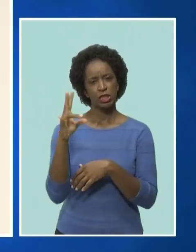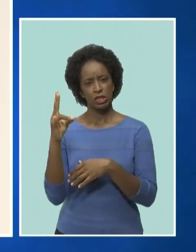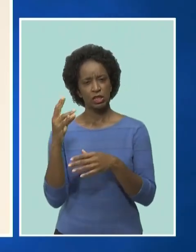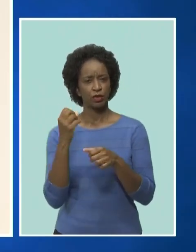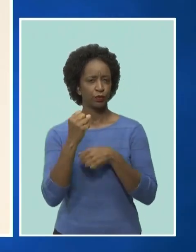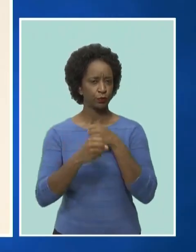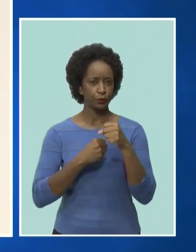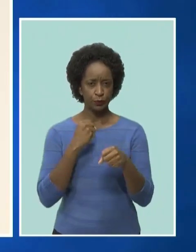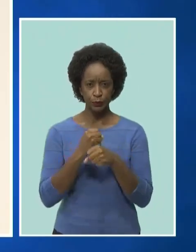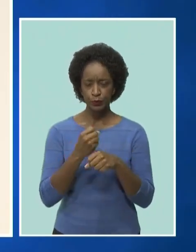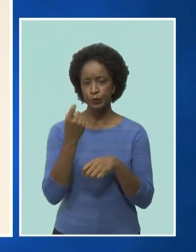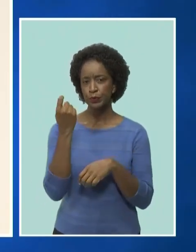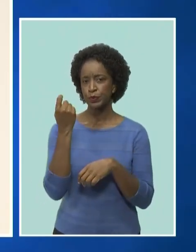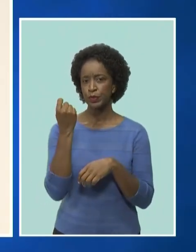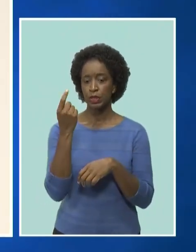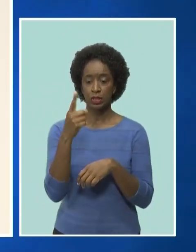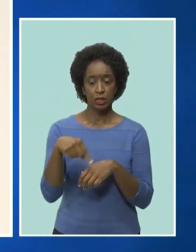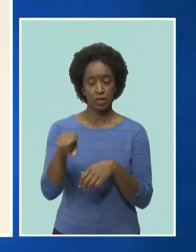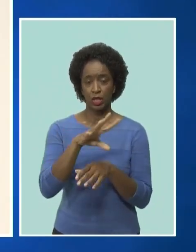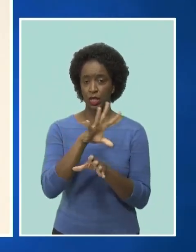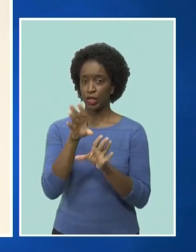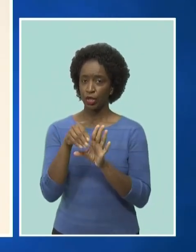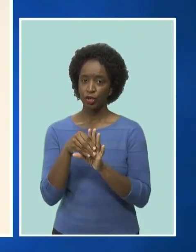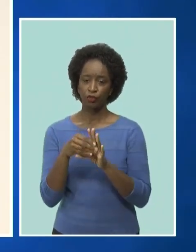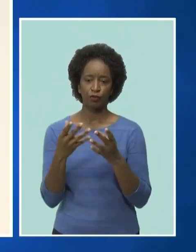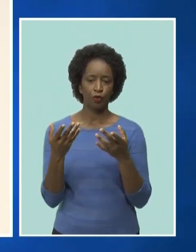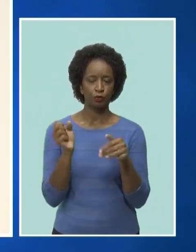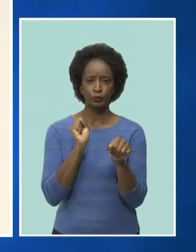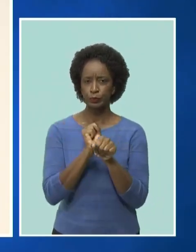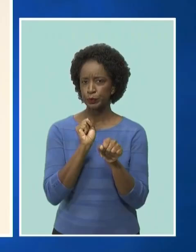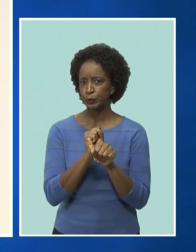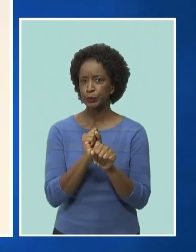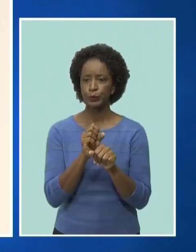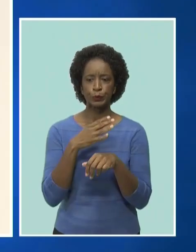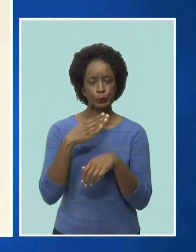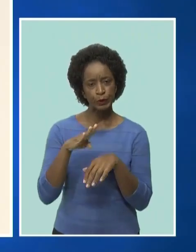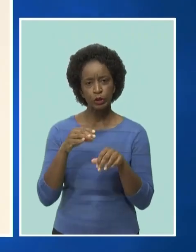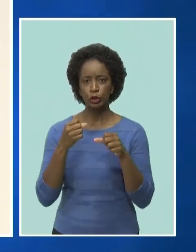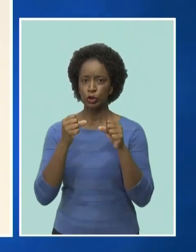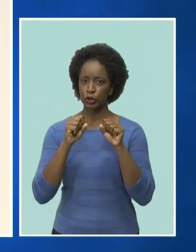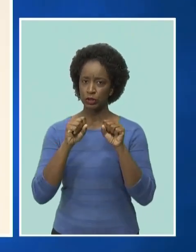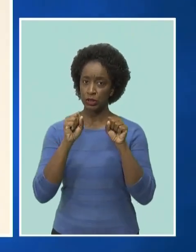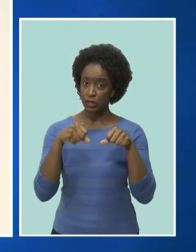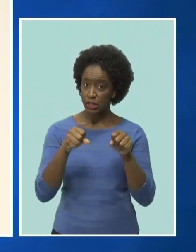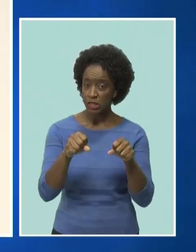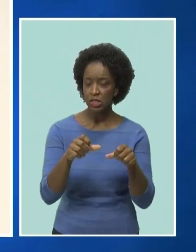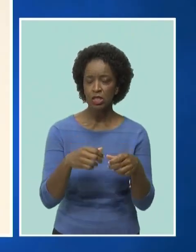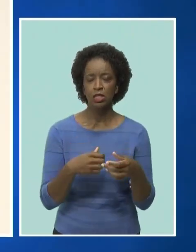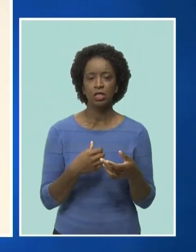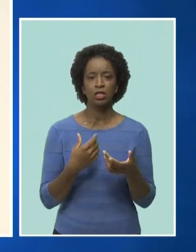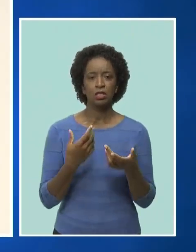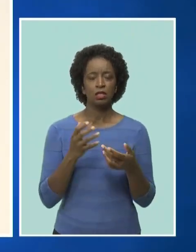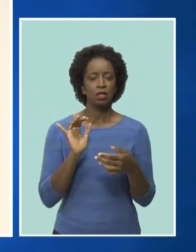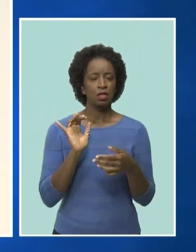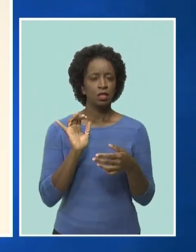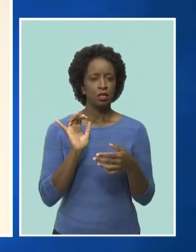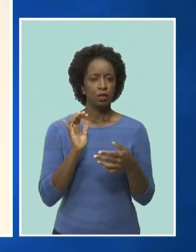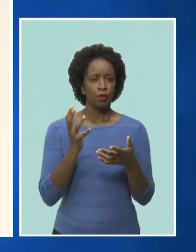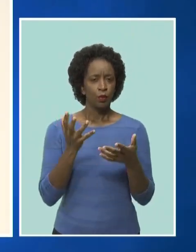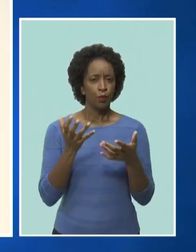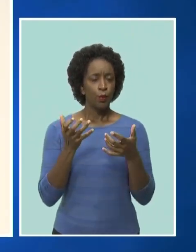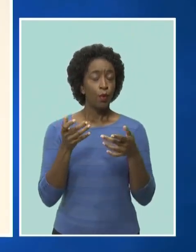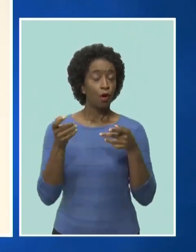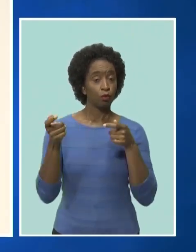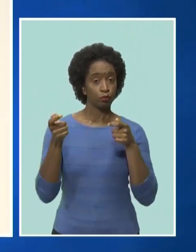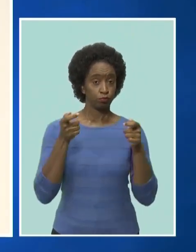operating in the coastal and maritime space to produce an orderly framework for the long-term development and sustainable management of our